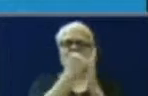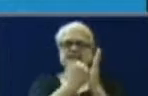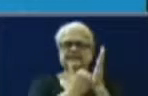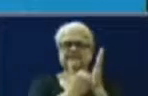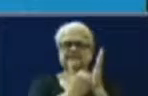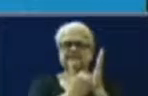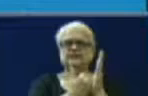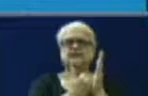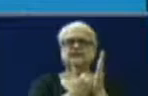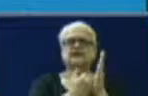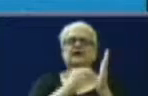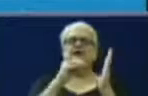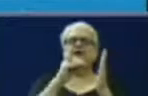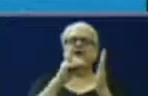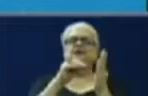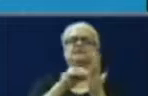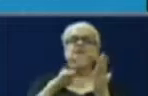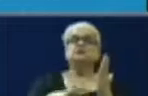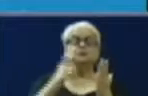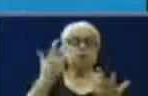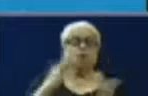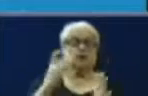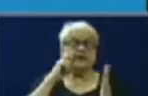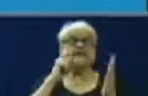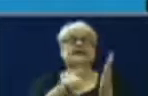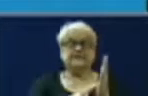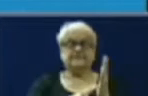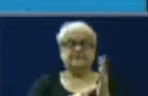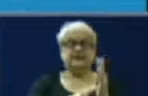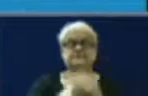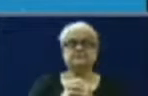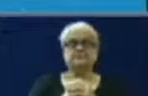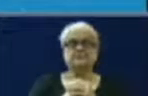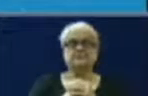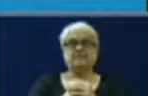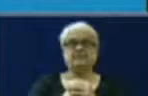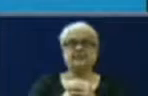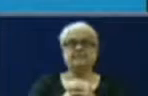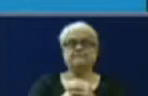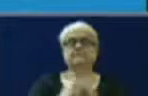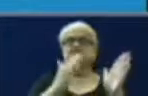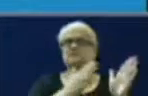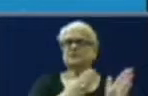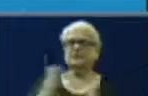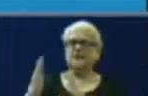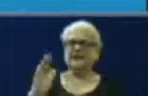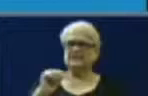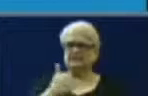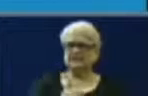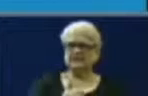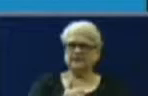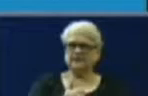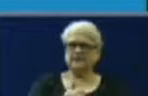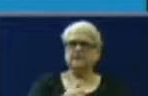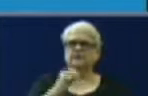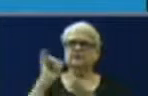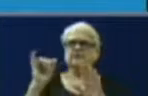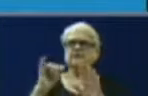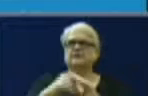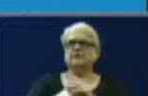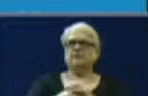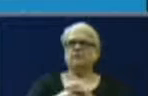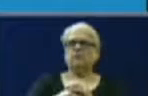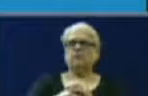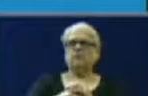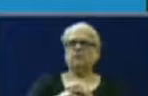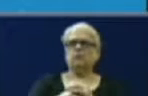replacement. So this flow chart attaches pretty much the plan that we had in effect to identify and then